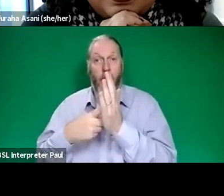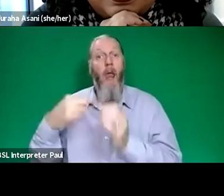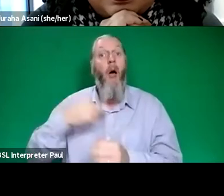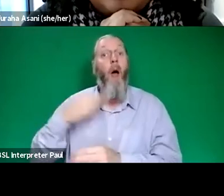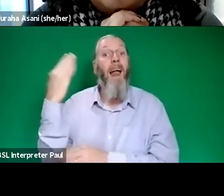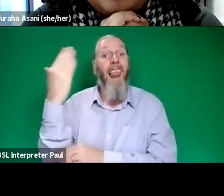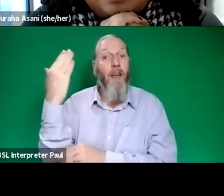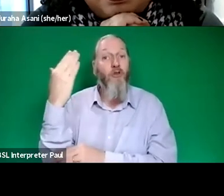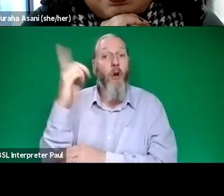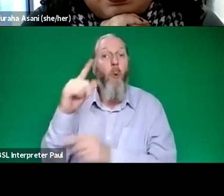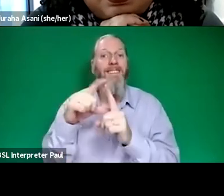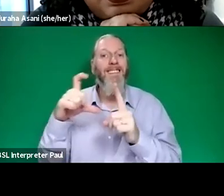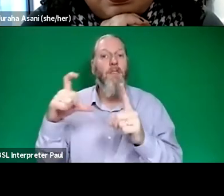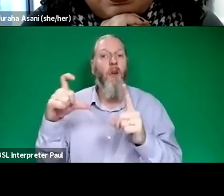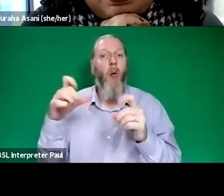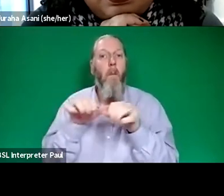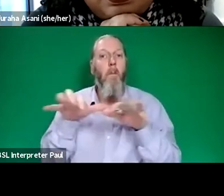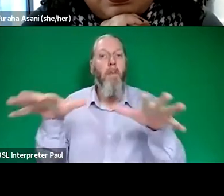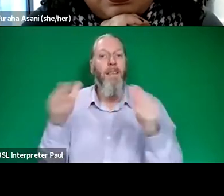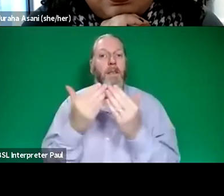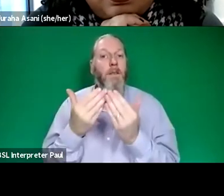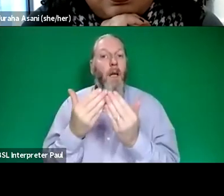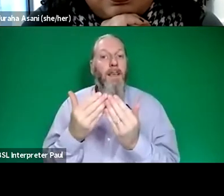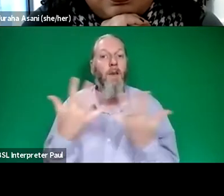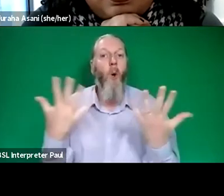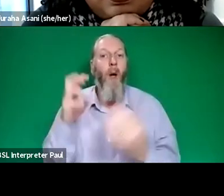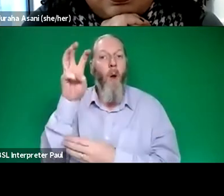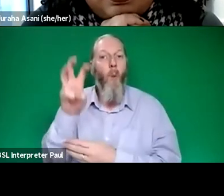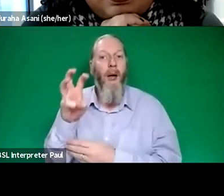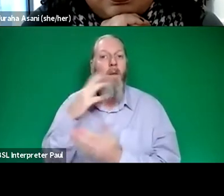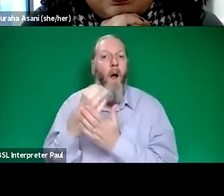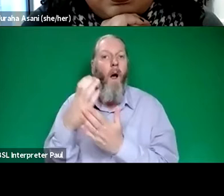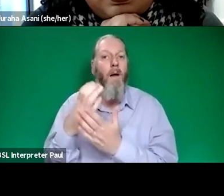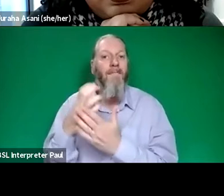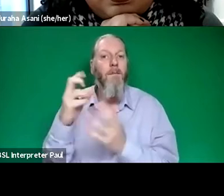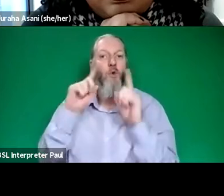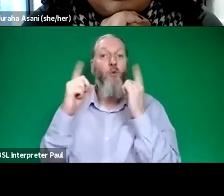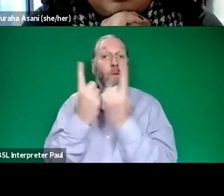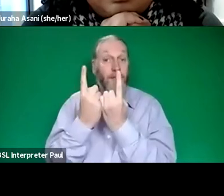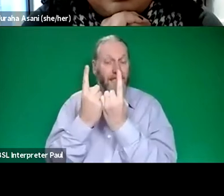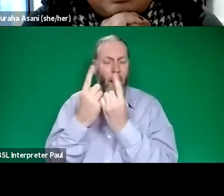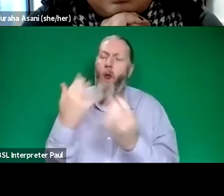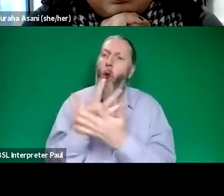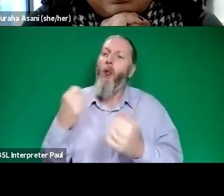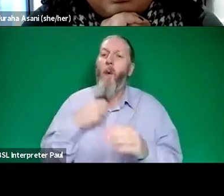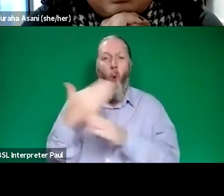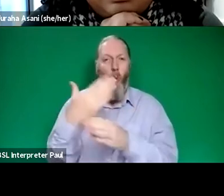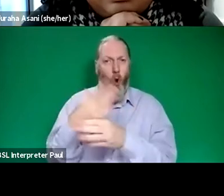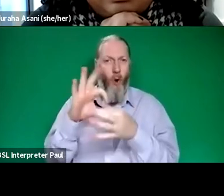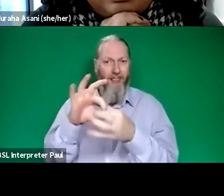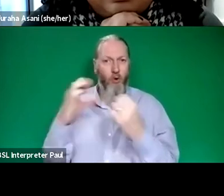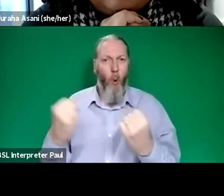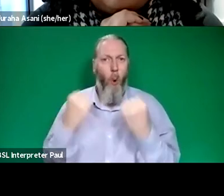Cardiff University. And a lot of the work that I do involves addressing questions to do with power, questions to do with